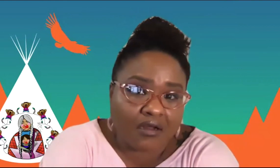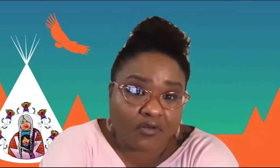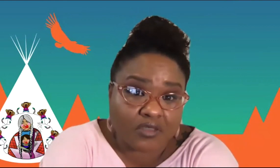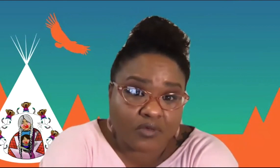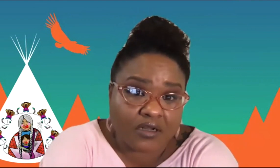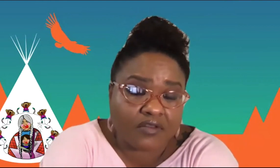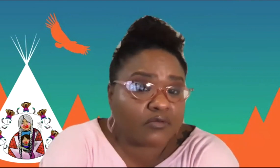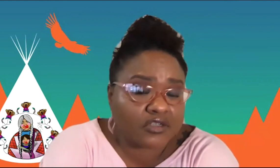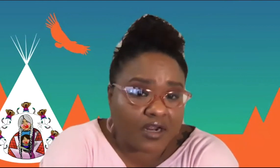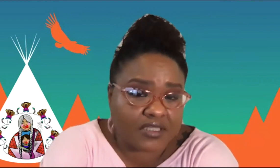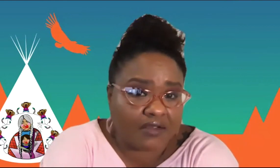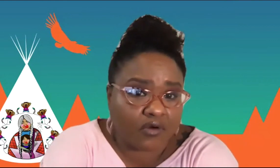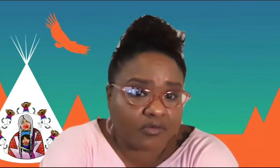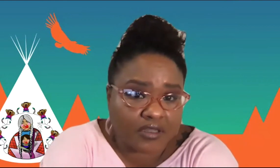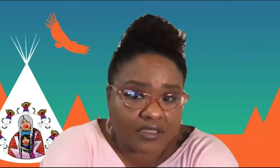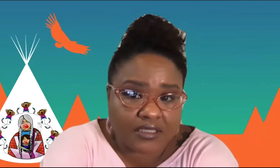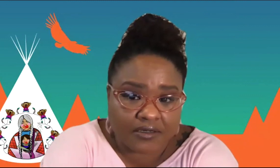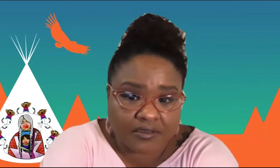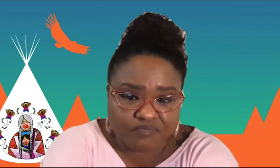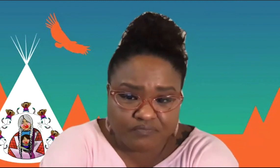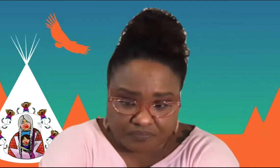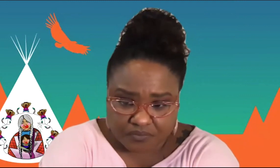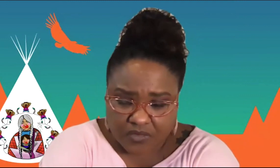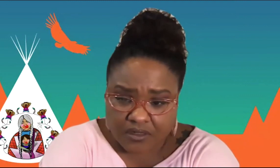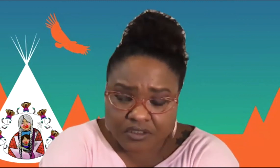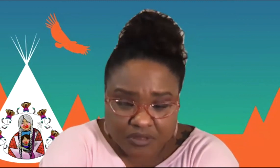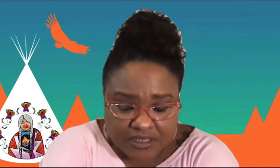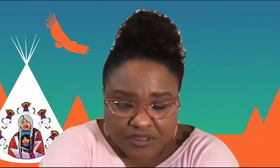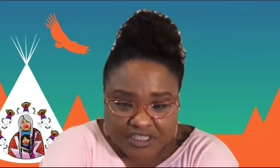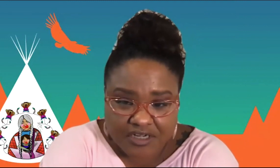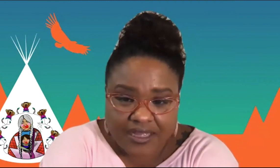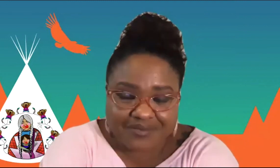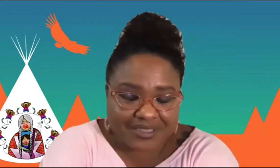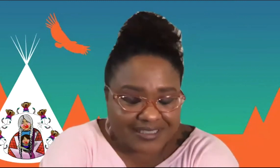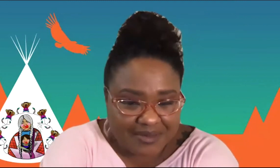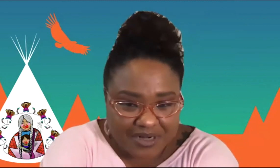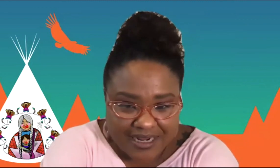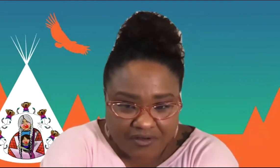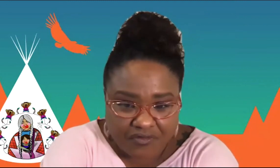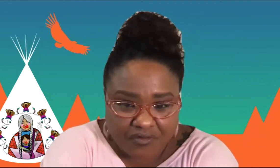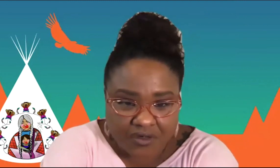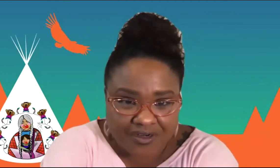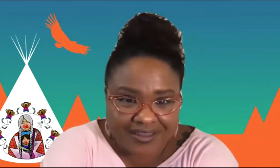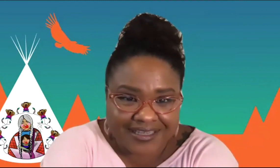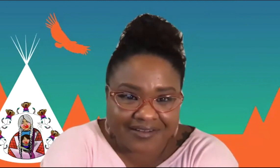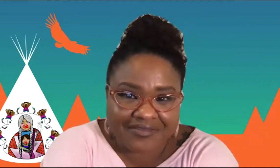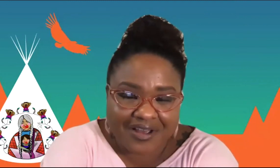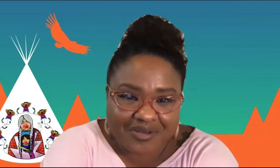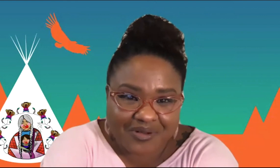law enforcement of the three tribes that I've worked with this year. So please, please share that. Please keep an eye out for